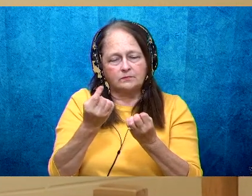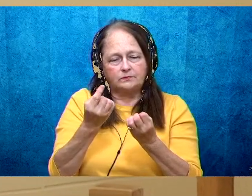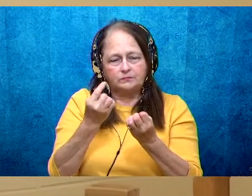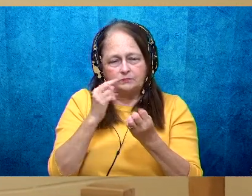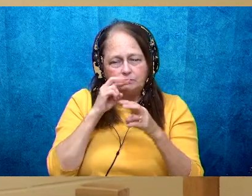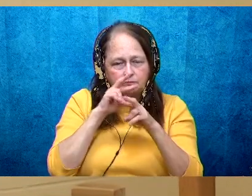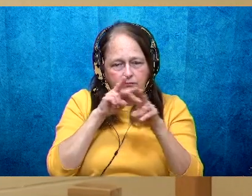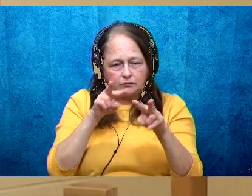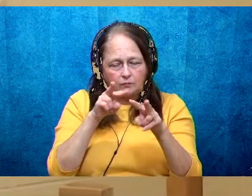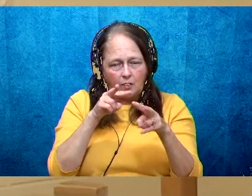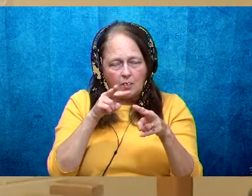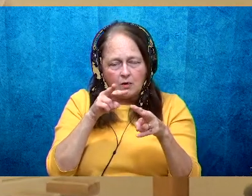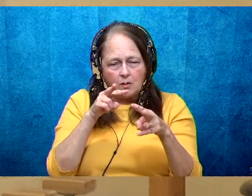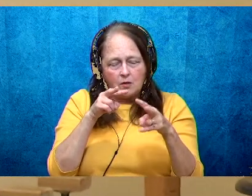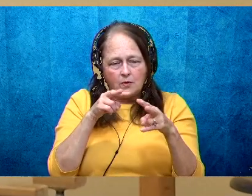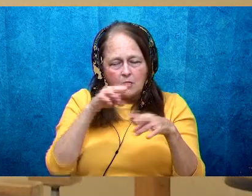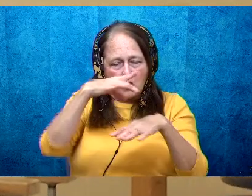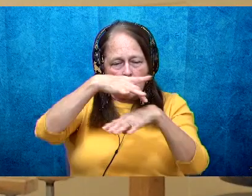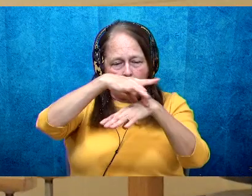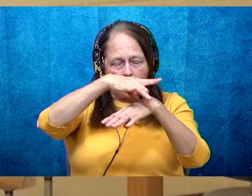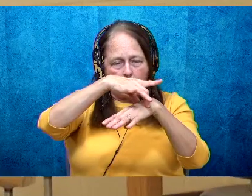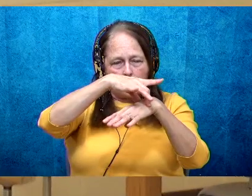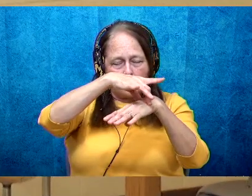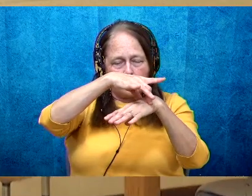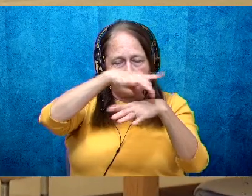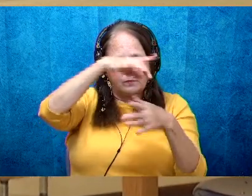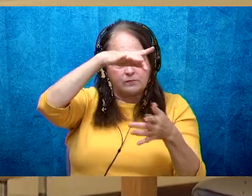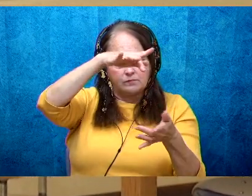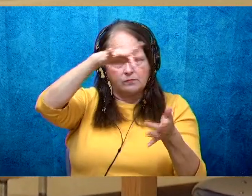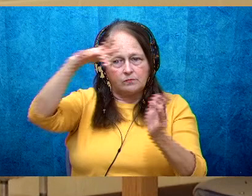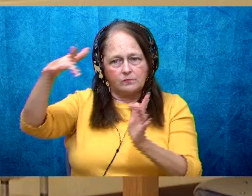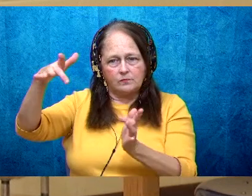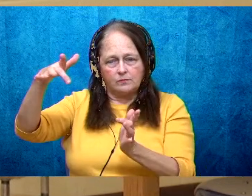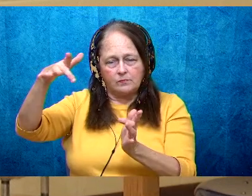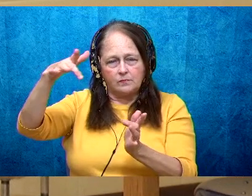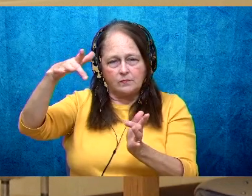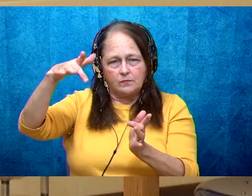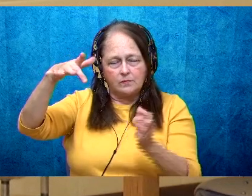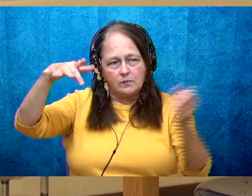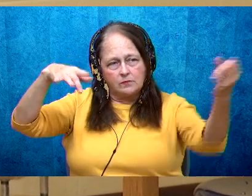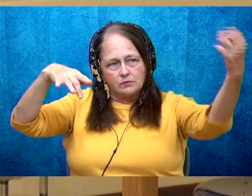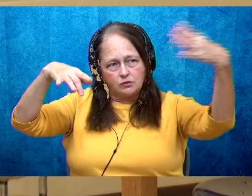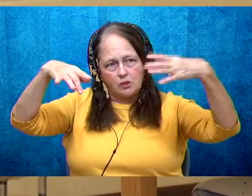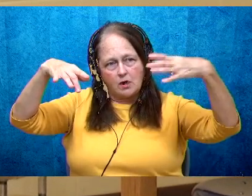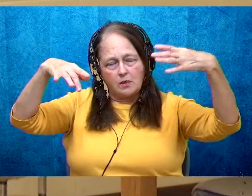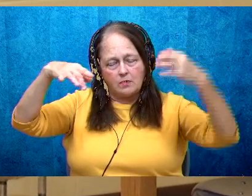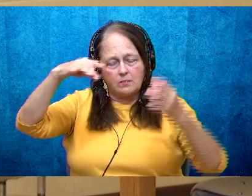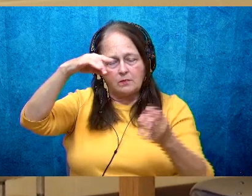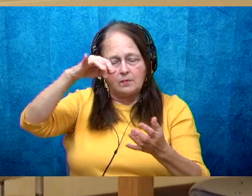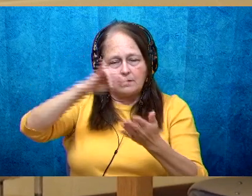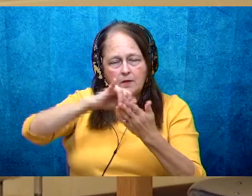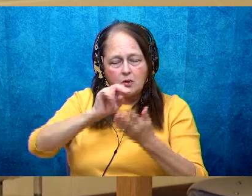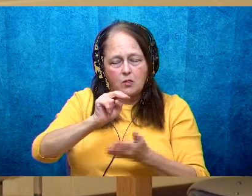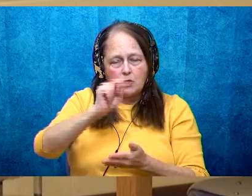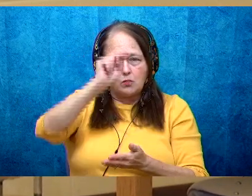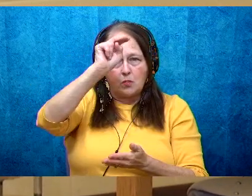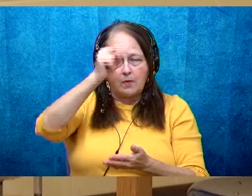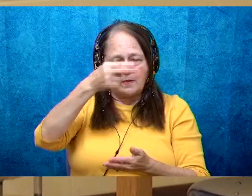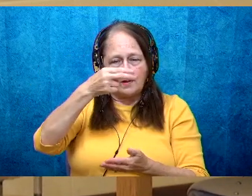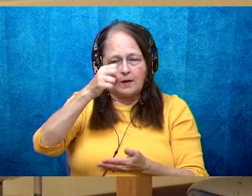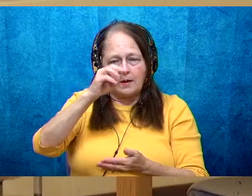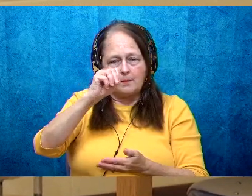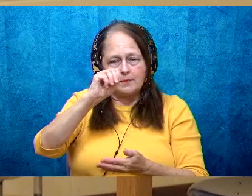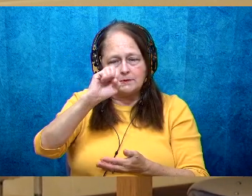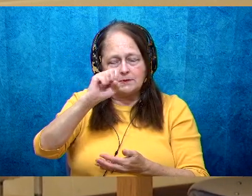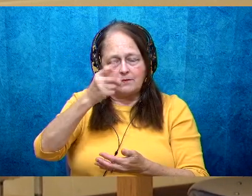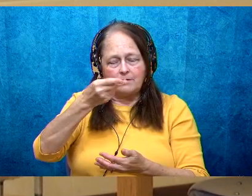closely. With the Earth tilted away from the sun, the northern hemisphere right now is not